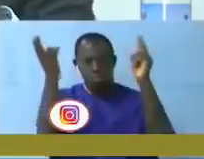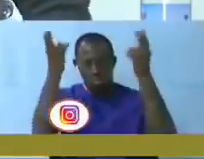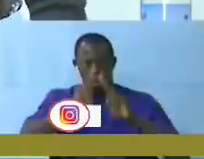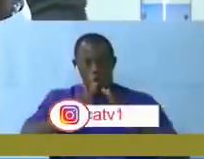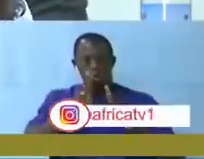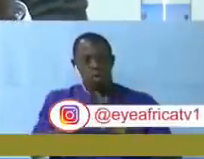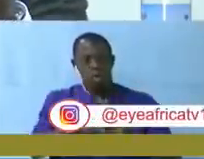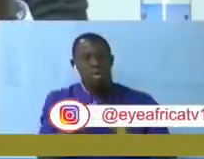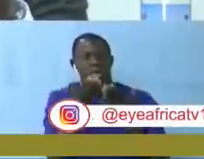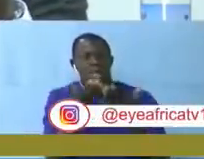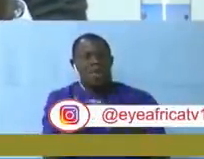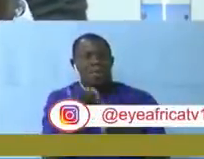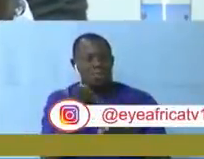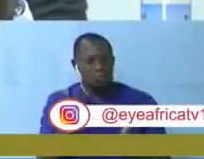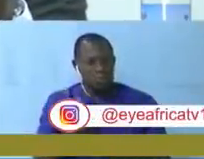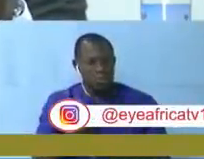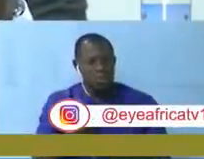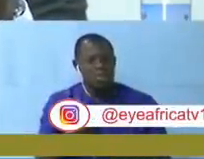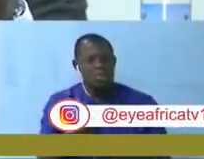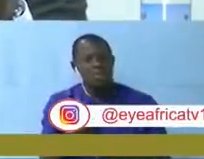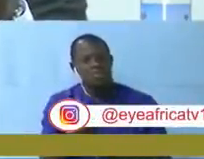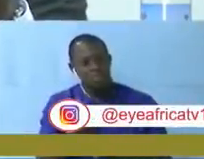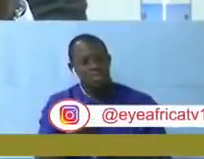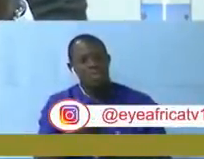that we are now in a